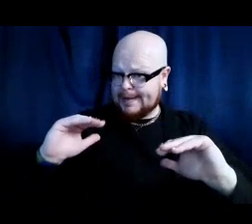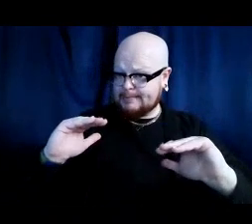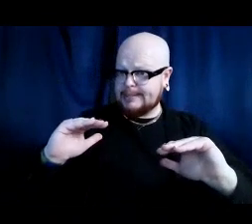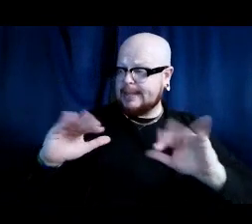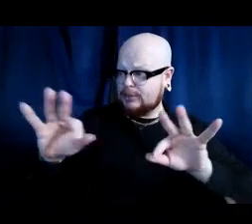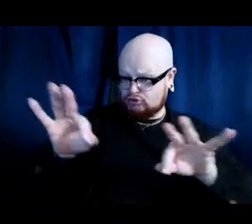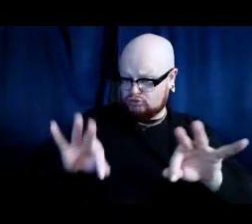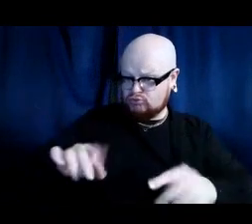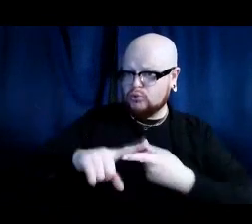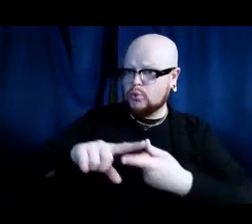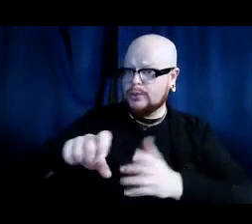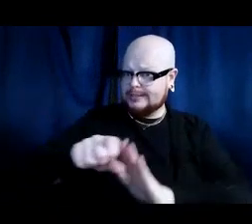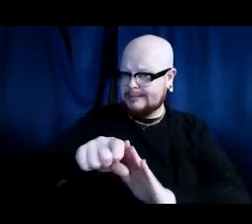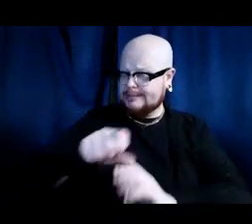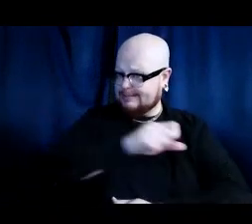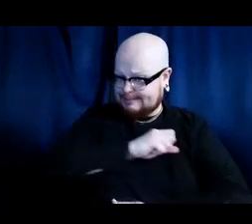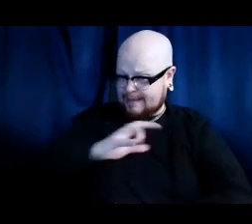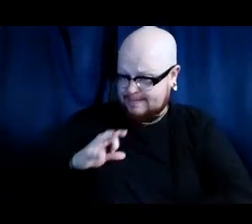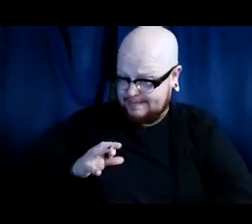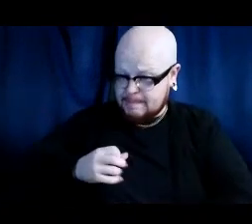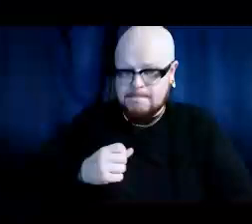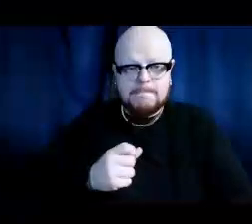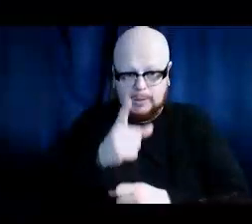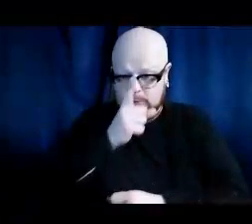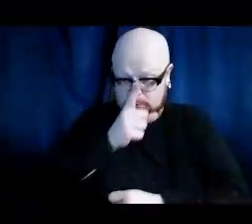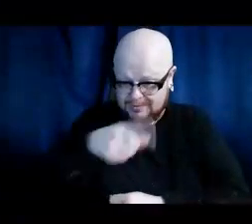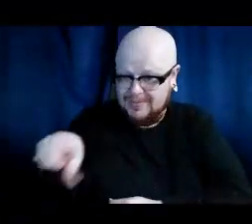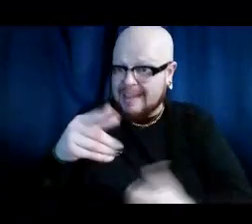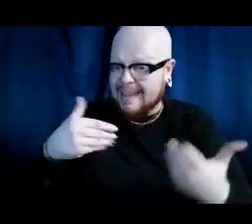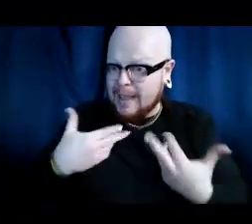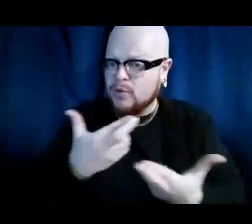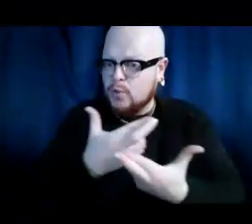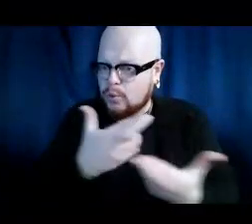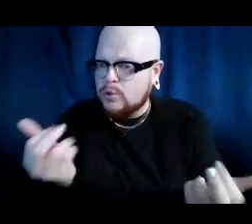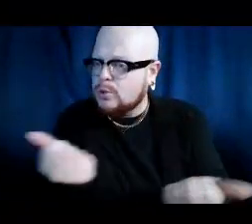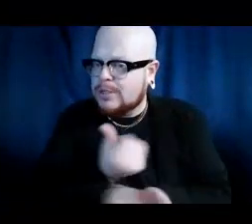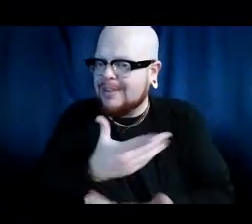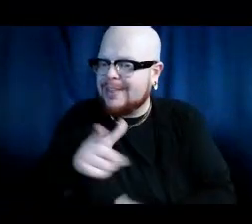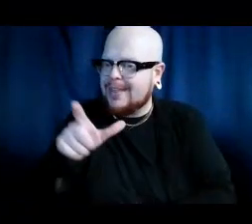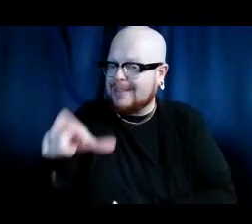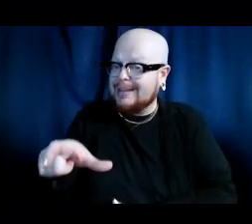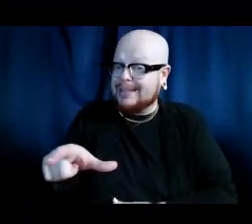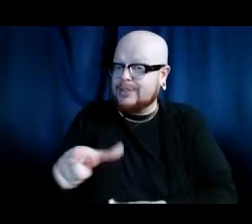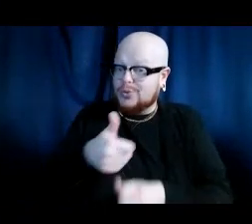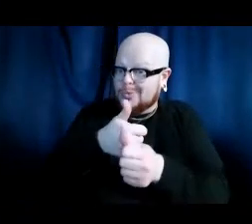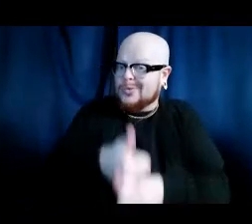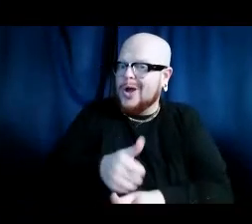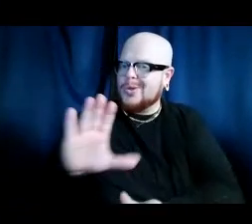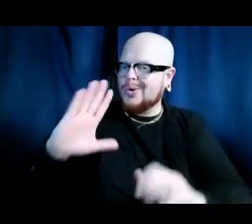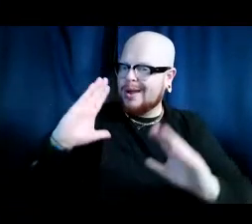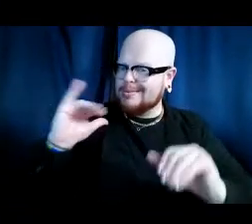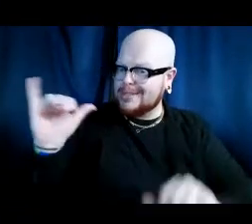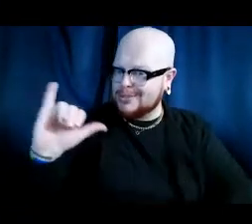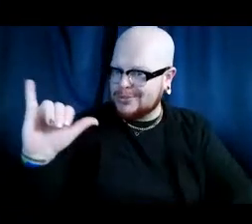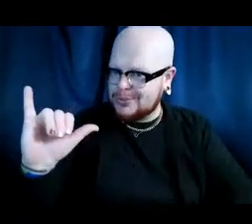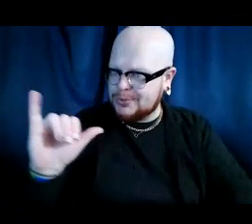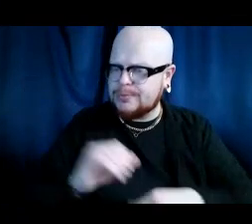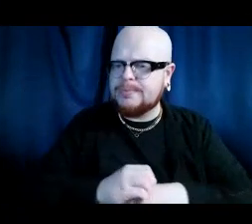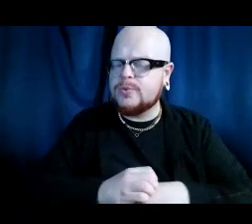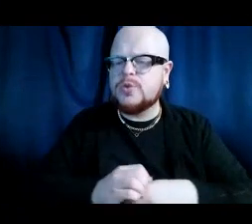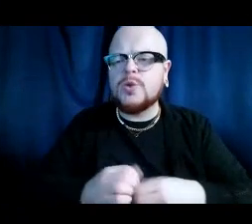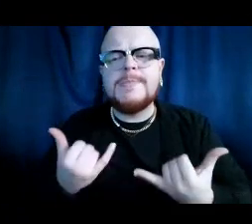have what they need to meet expectations. So, Shelly, once a website is accessible, do we need to